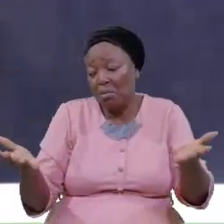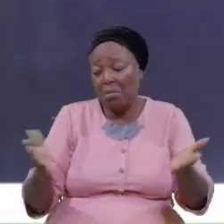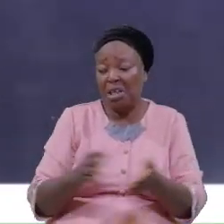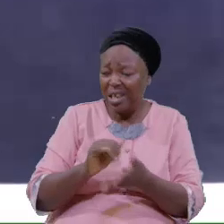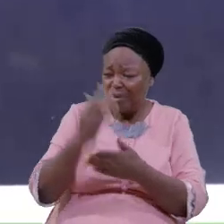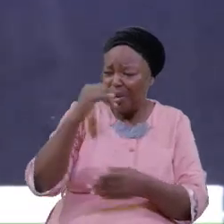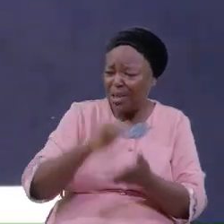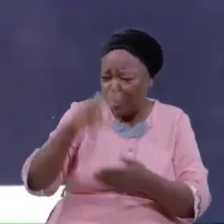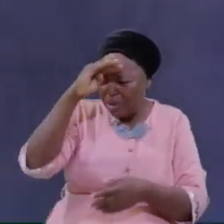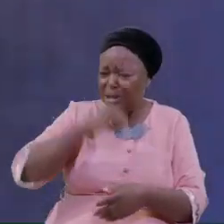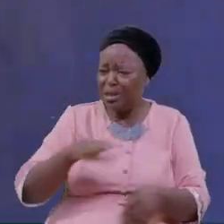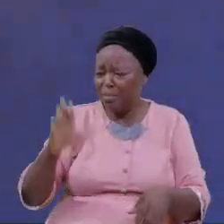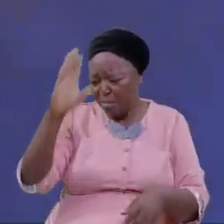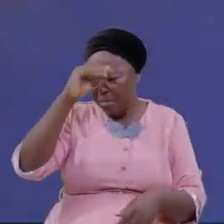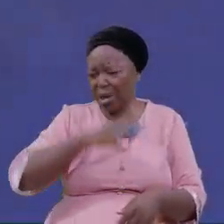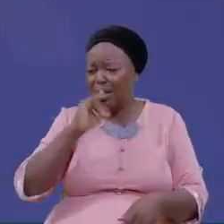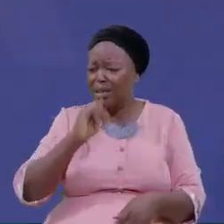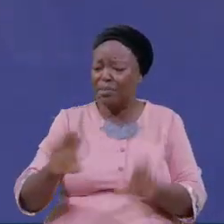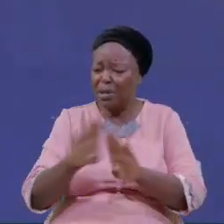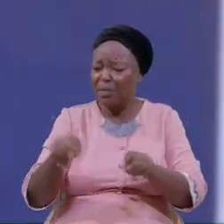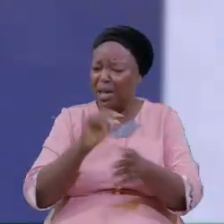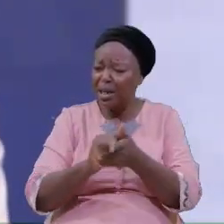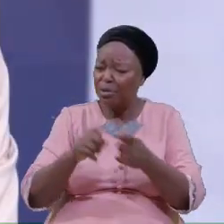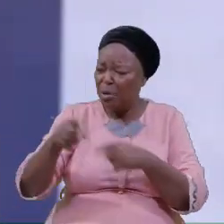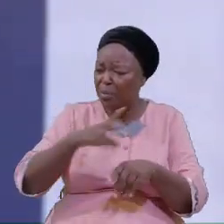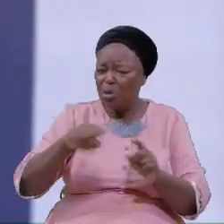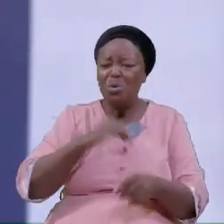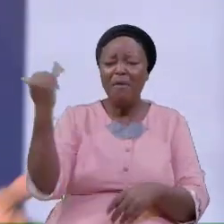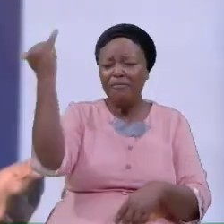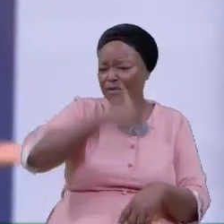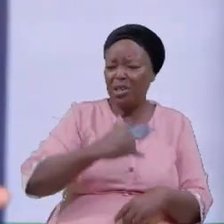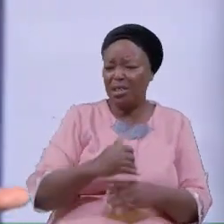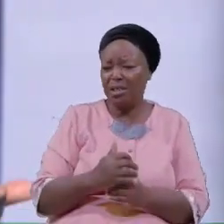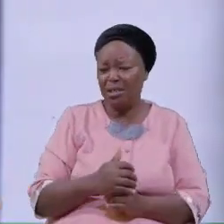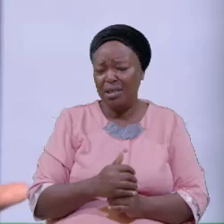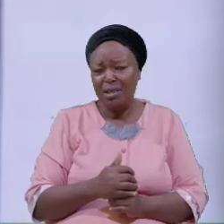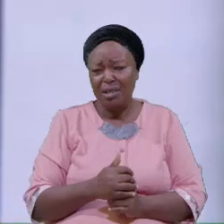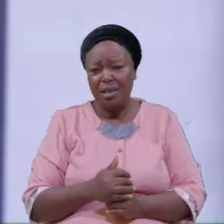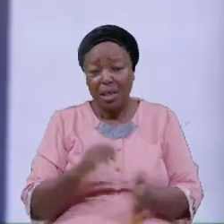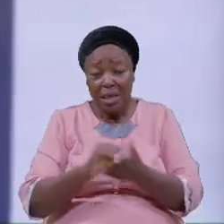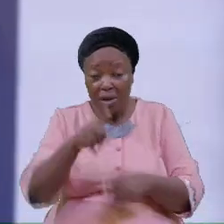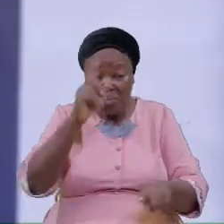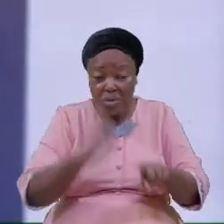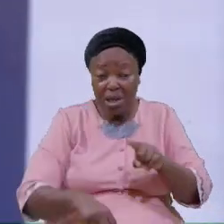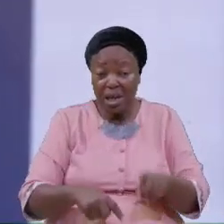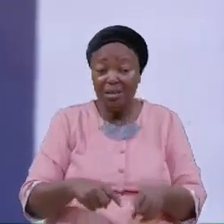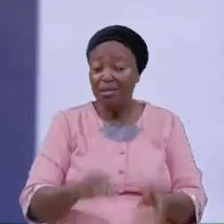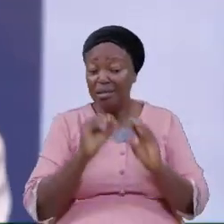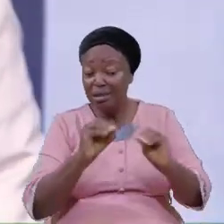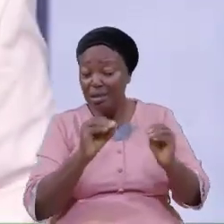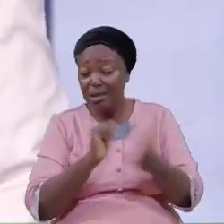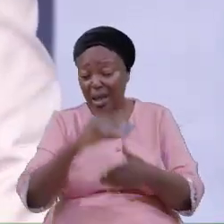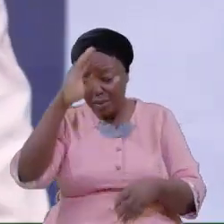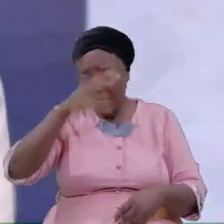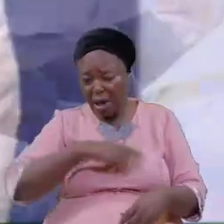you are dense, you are dummy. You're so foolish that you cannot teach that. The men of